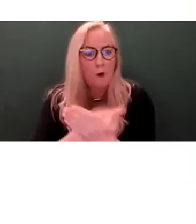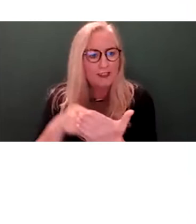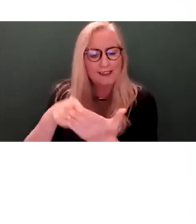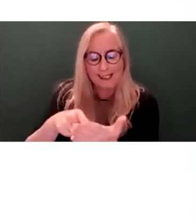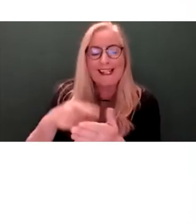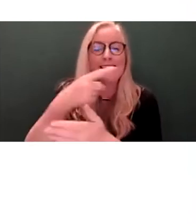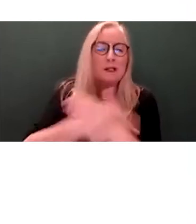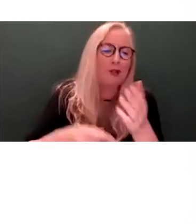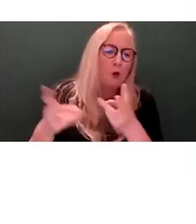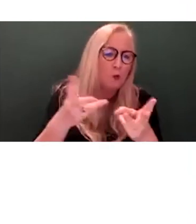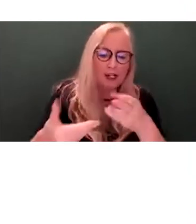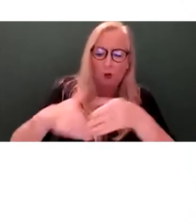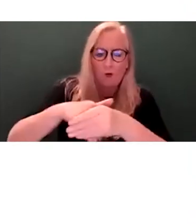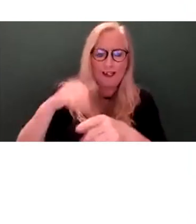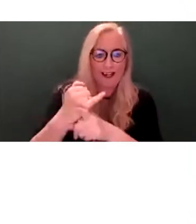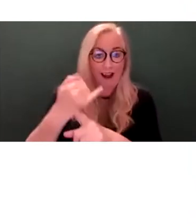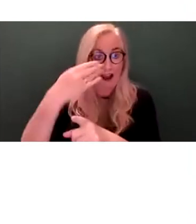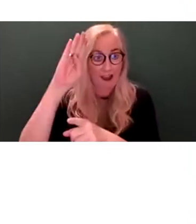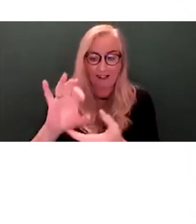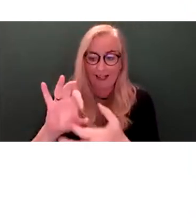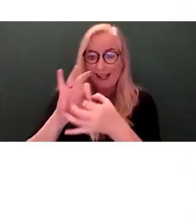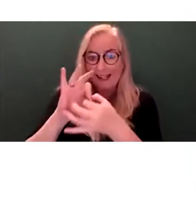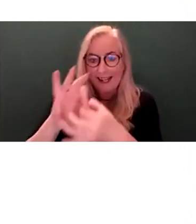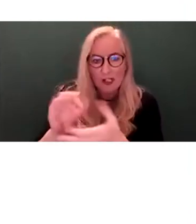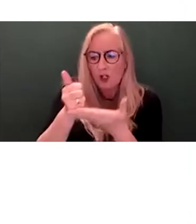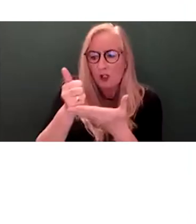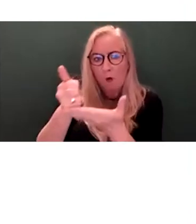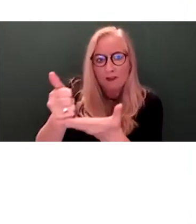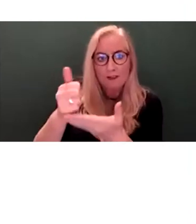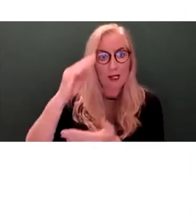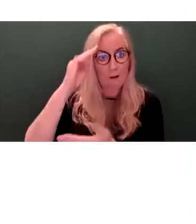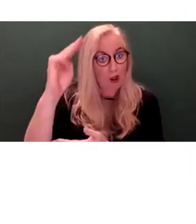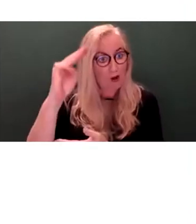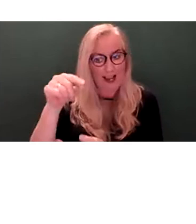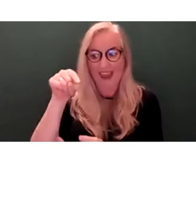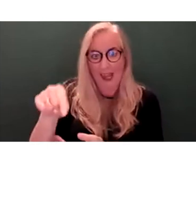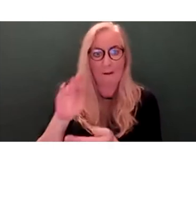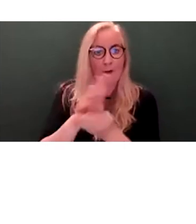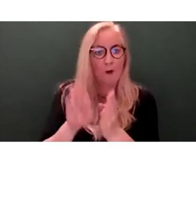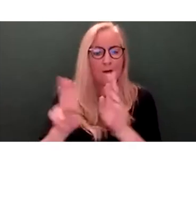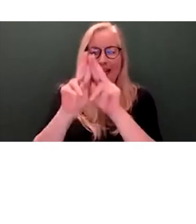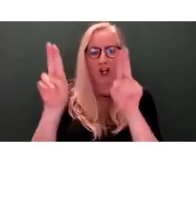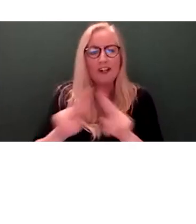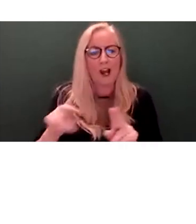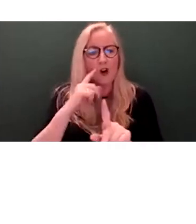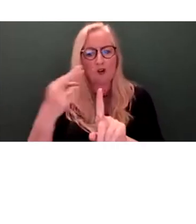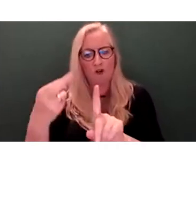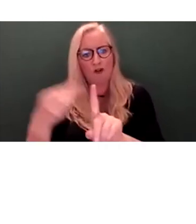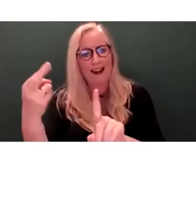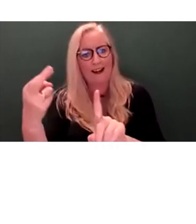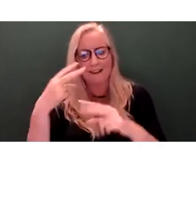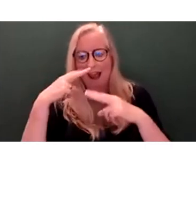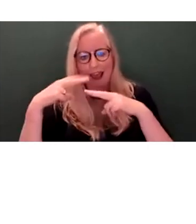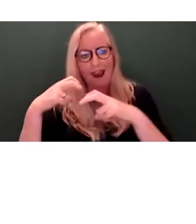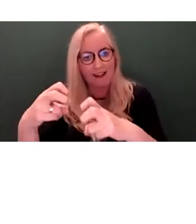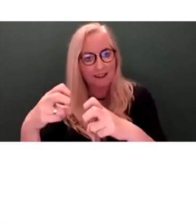and Inclusion in Ireland, Engaging and Supporting Employers, provides internationally recognised analysis of